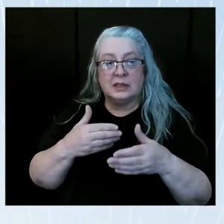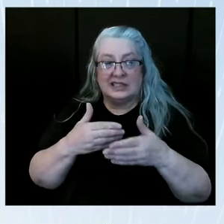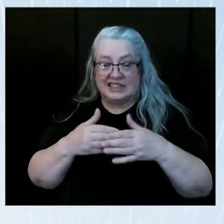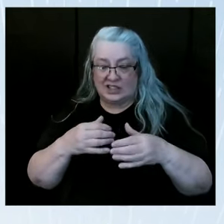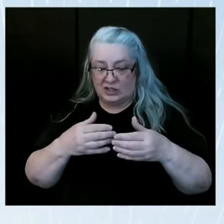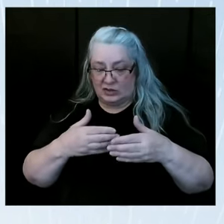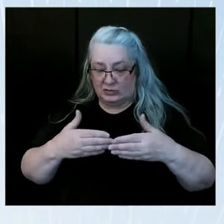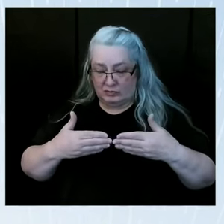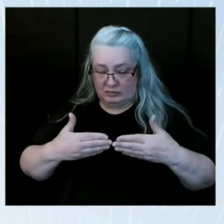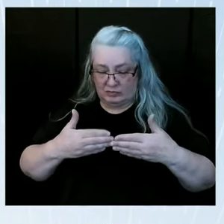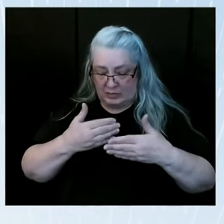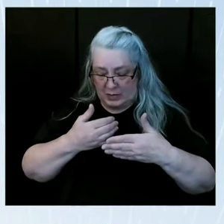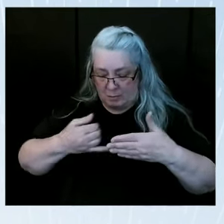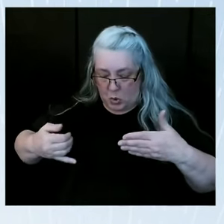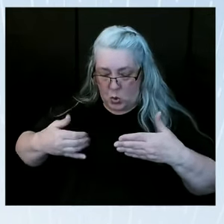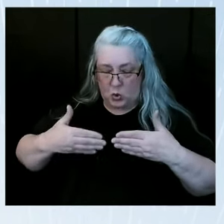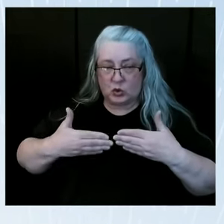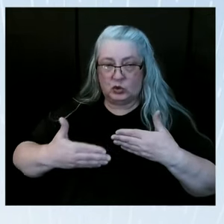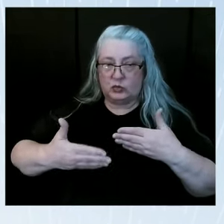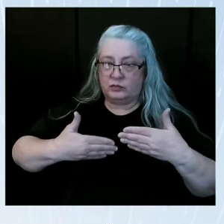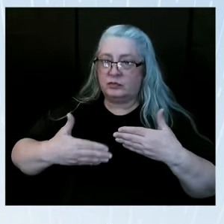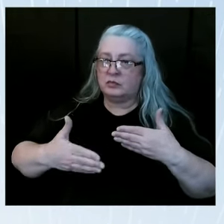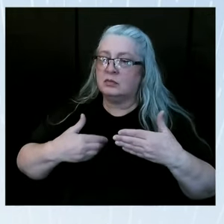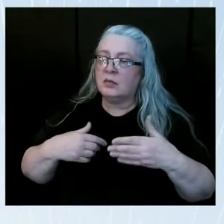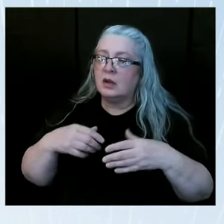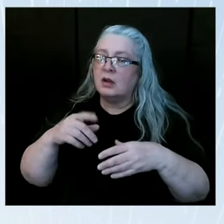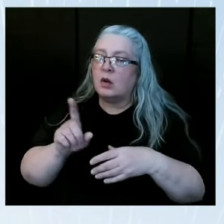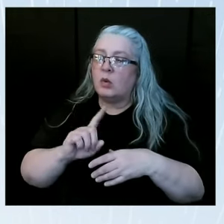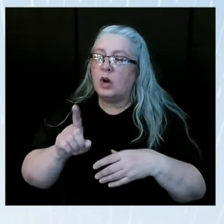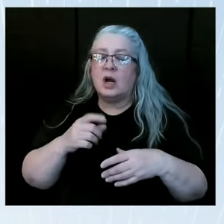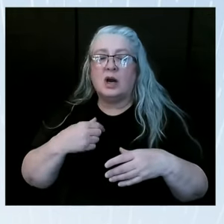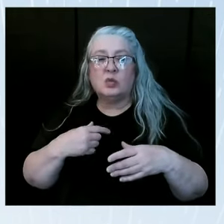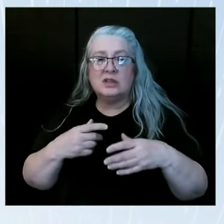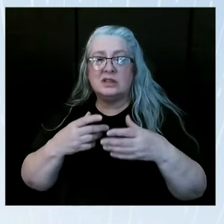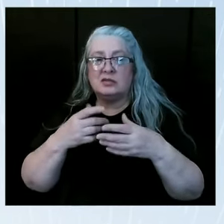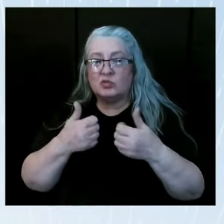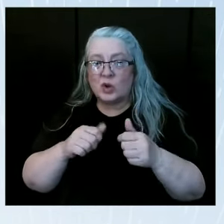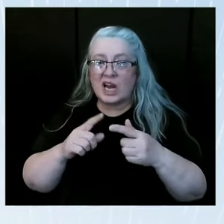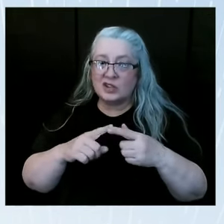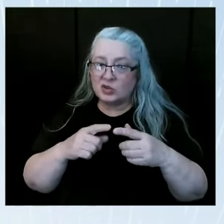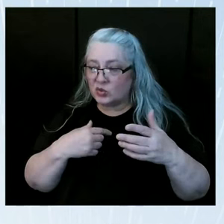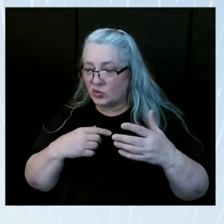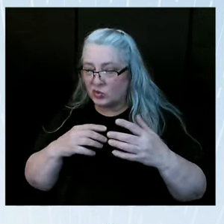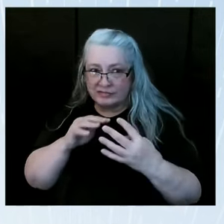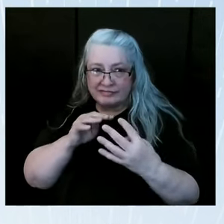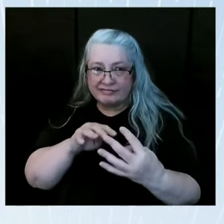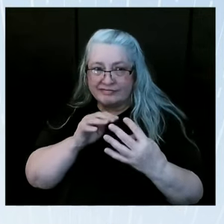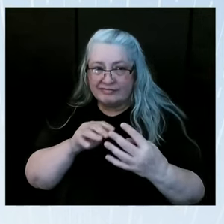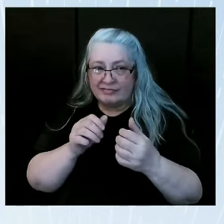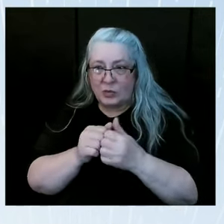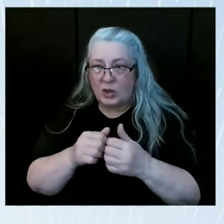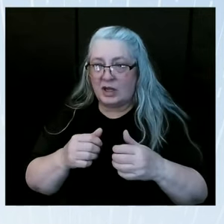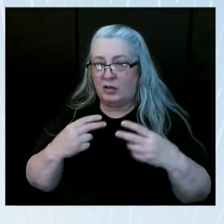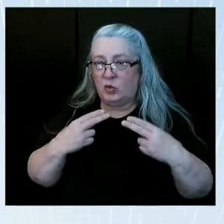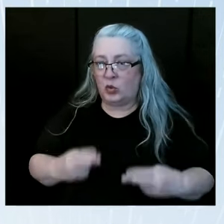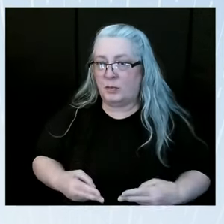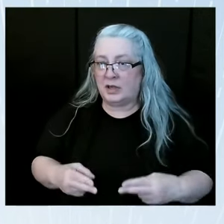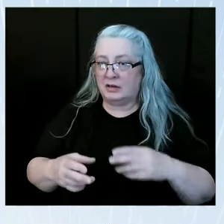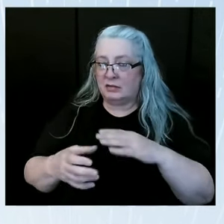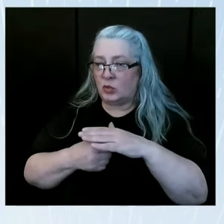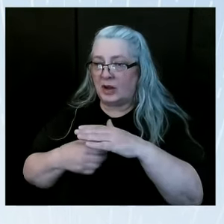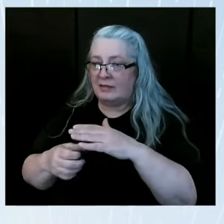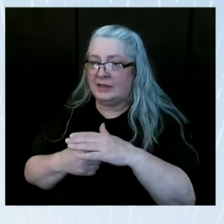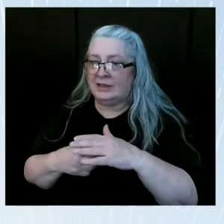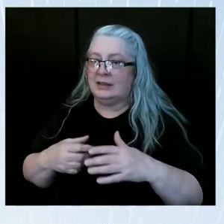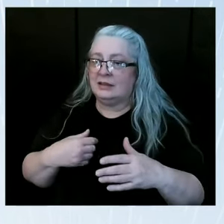We're a $110 million industry in San Diego being one of the top 13 cities in the country, according to the FBI, for human